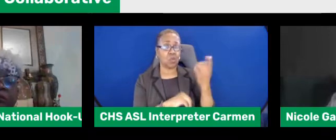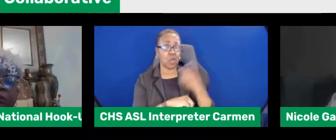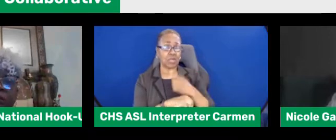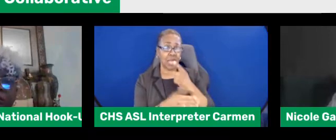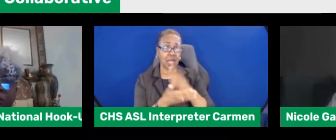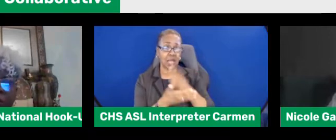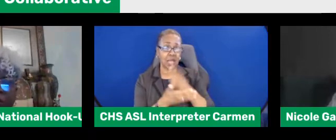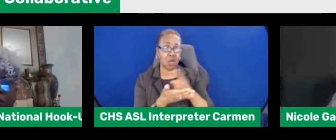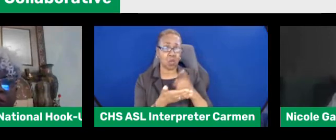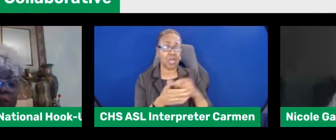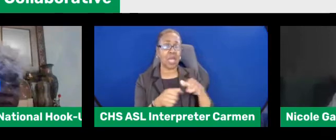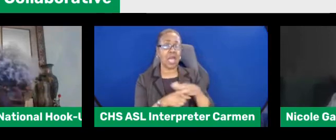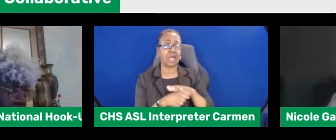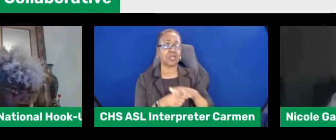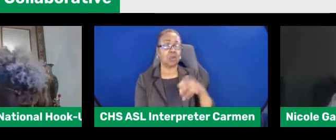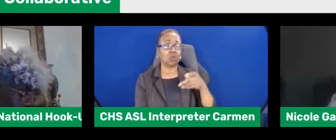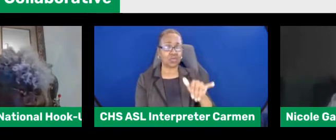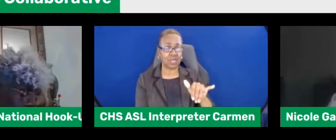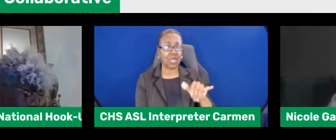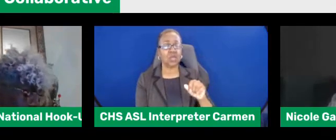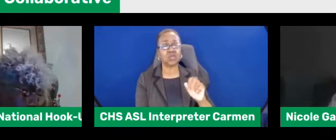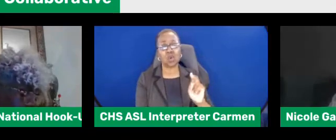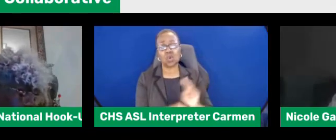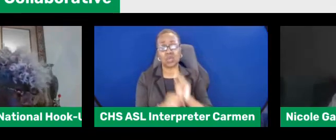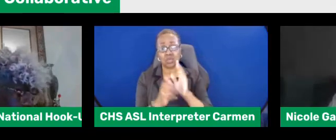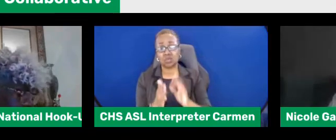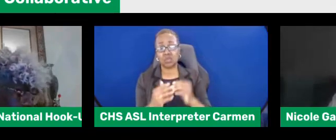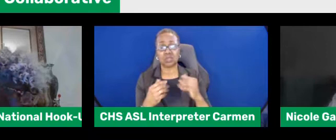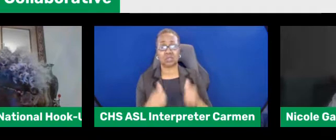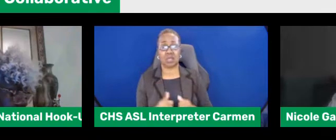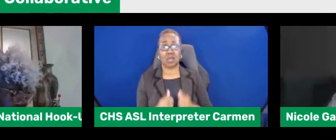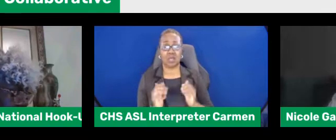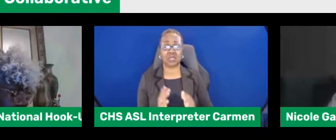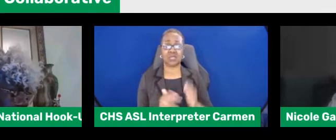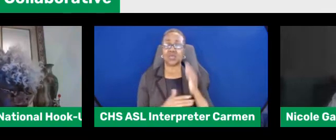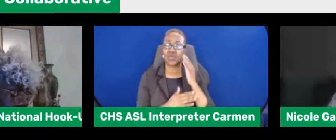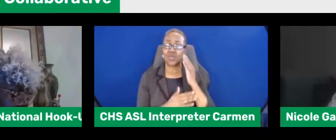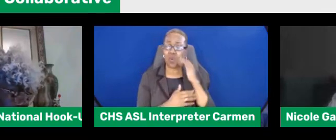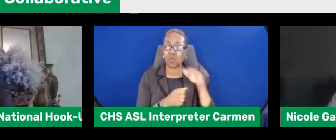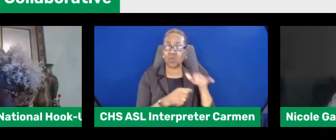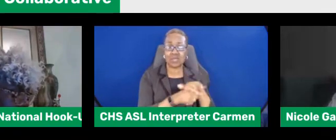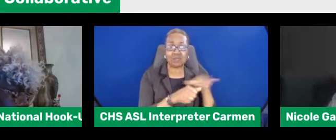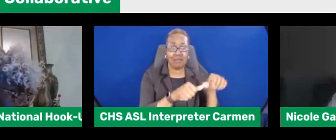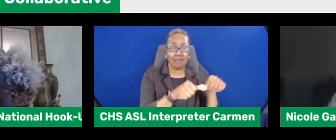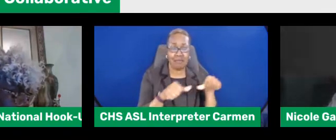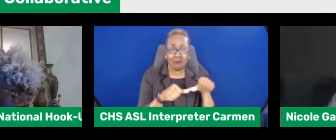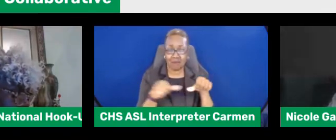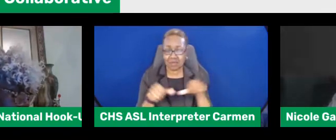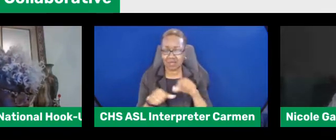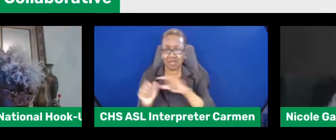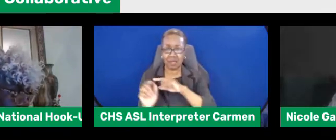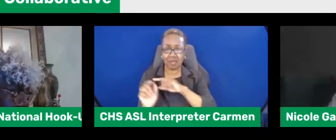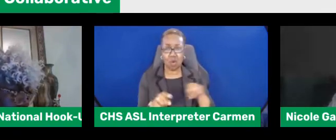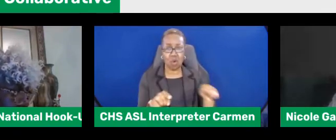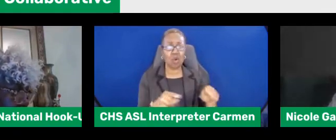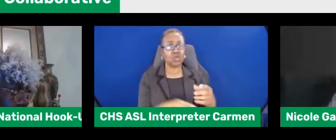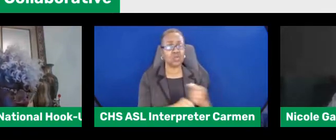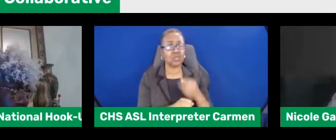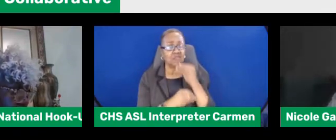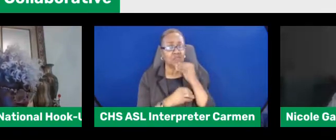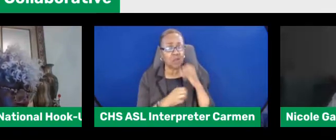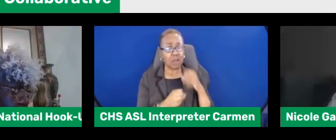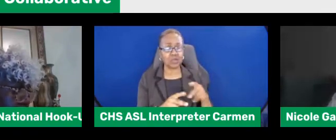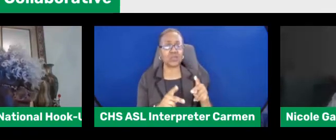And so consumers and residents are aware that these are areas where they can go to receive food